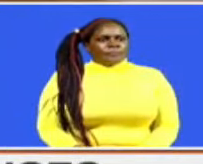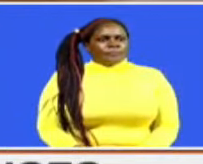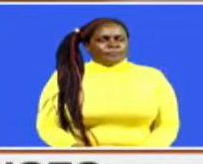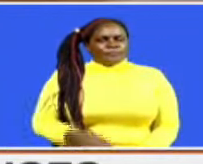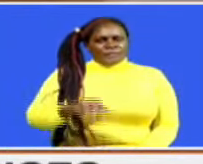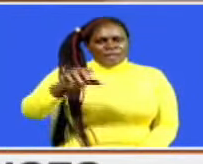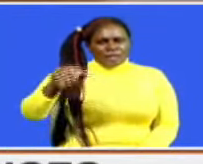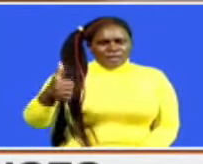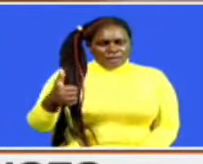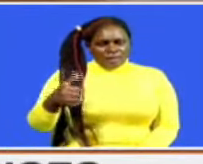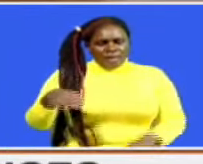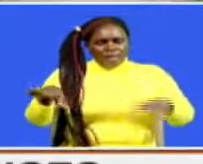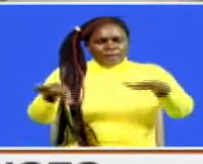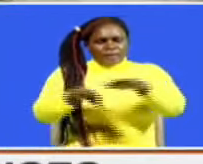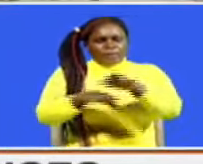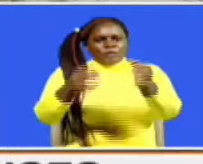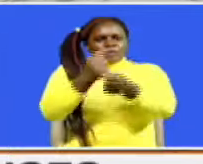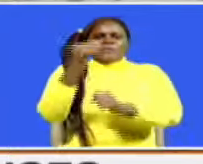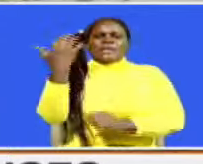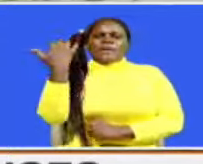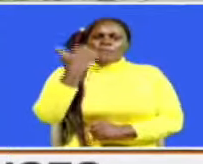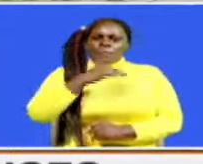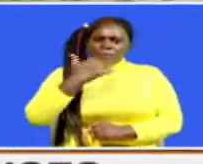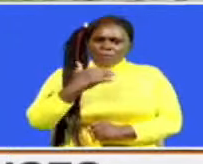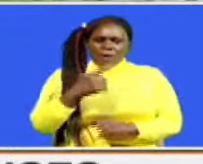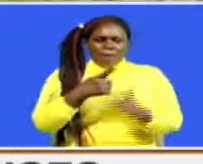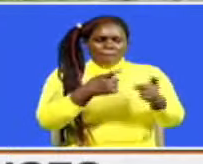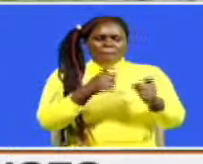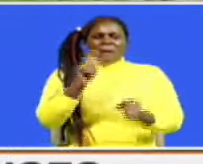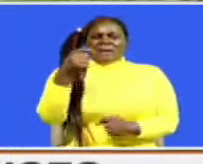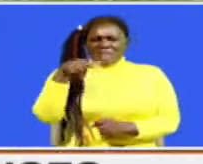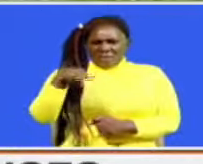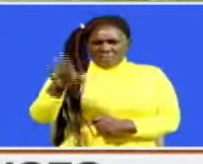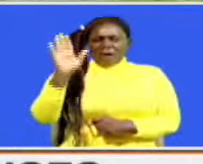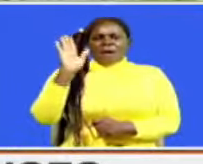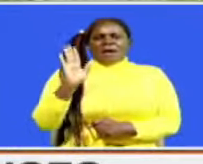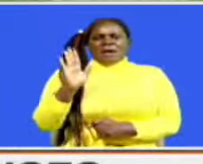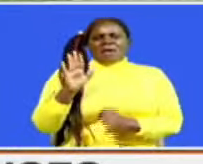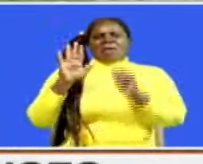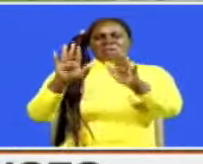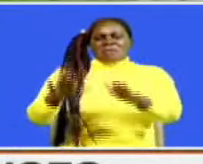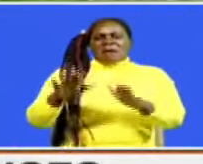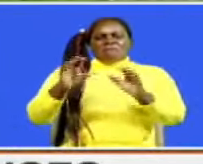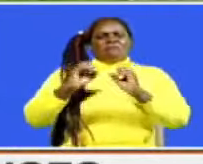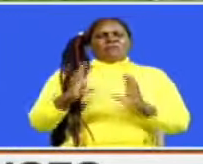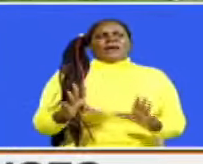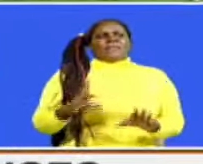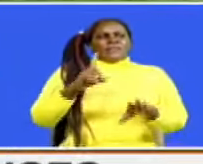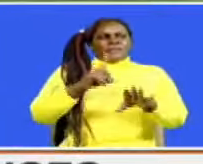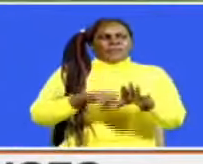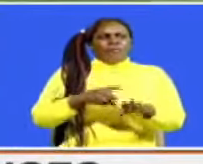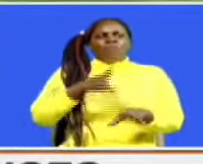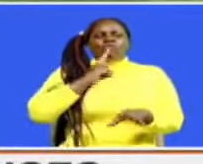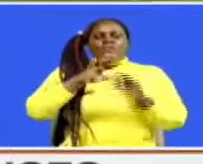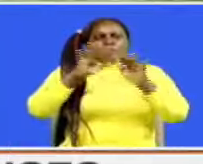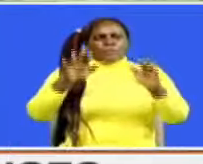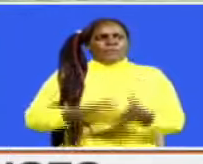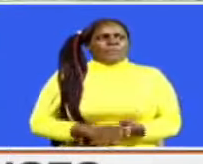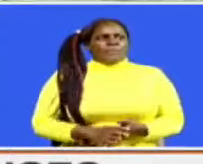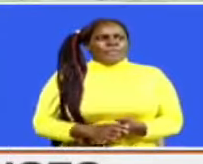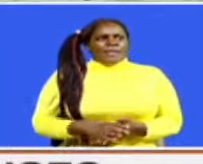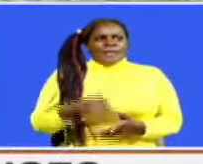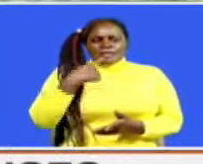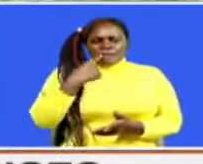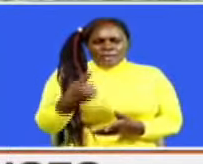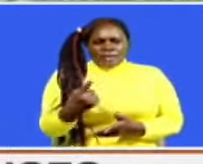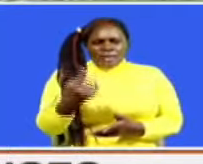Elsewhere, Deputy President Rigathi Gachagua has blamed Kenyans for what he termed as recklessness when handling floods. The DP